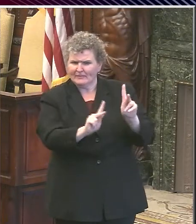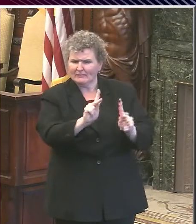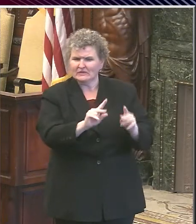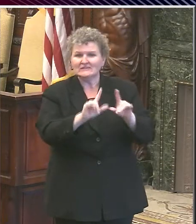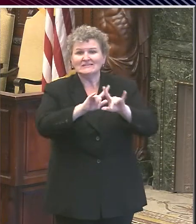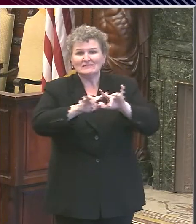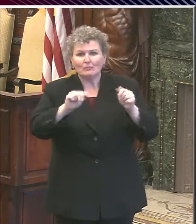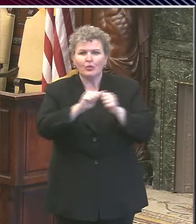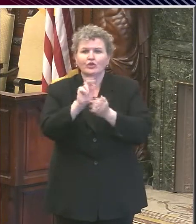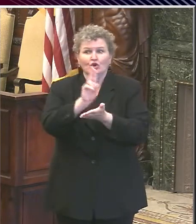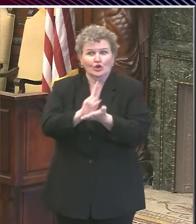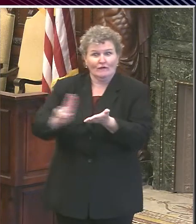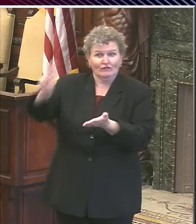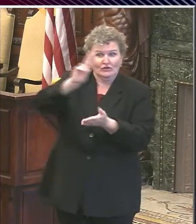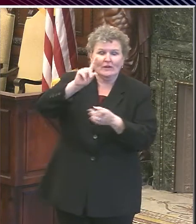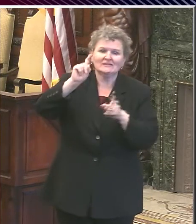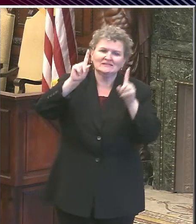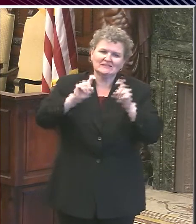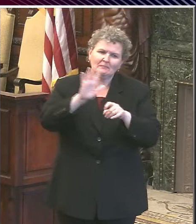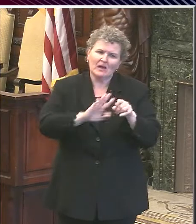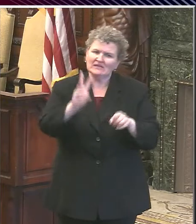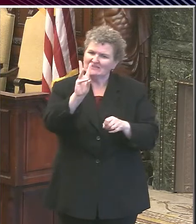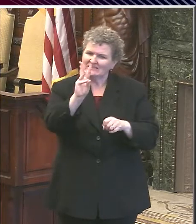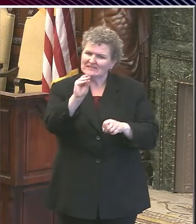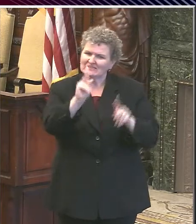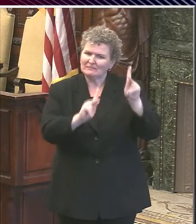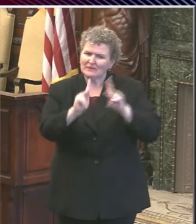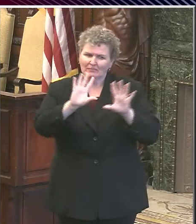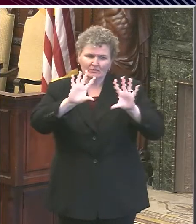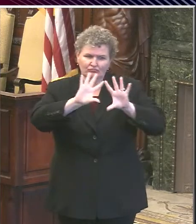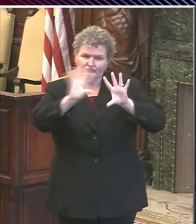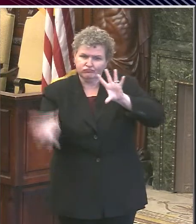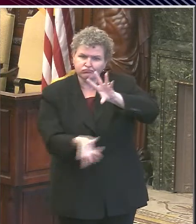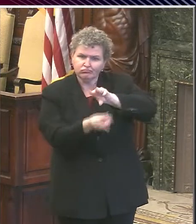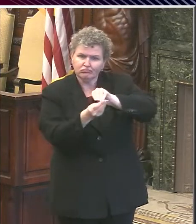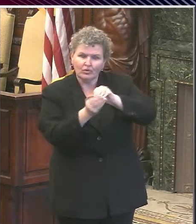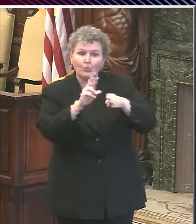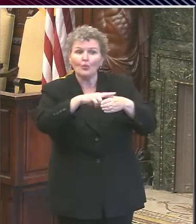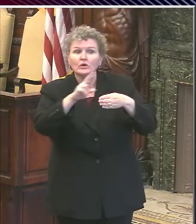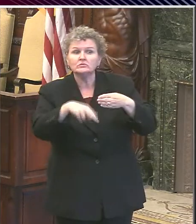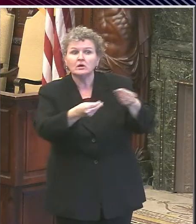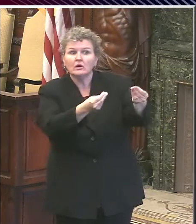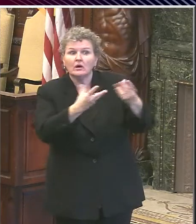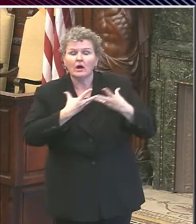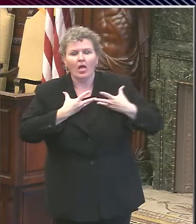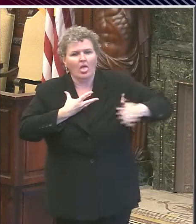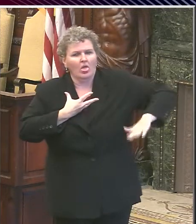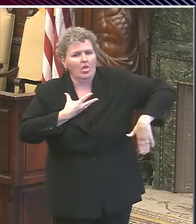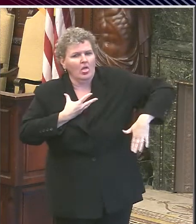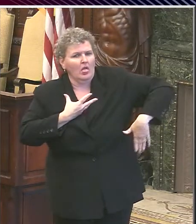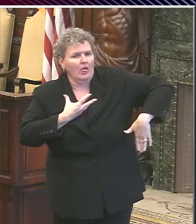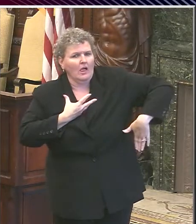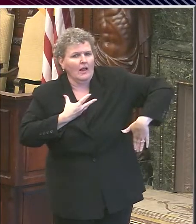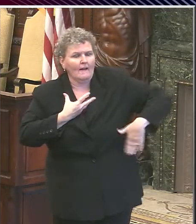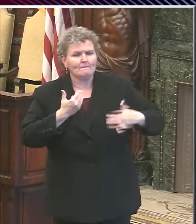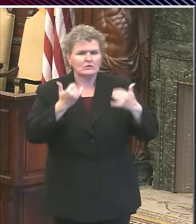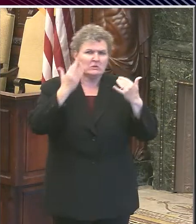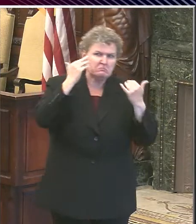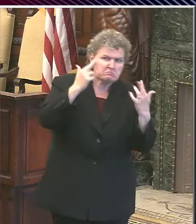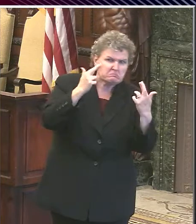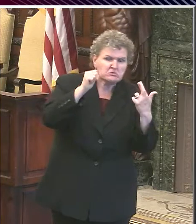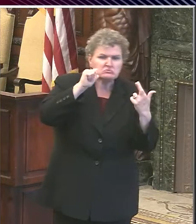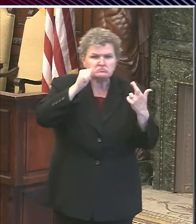tested approximately 60 persons. The results of those tests are not back yet. We expect to get those results either later today or